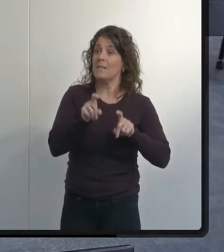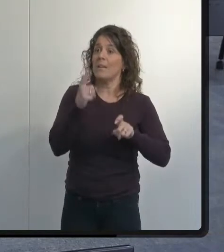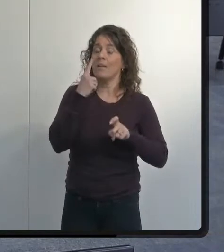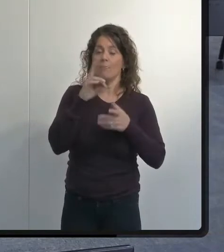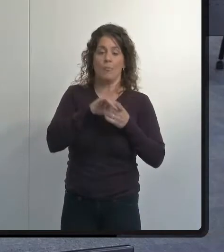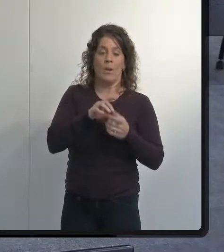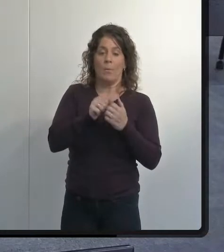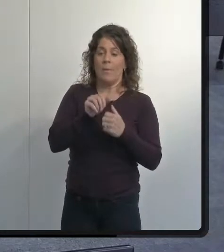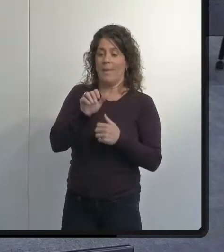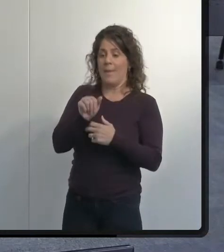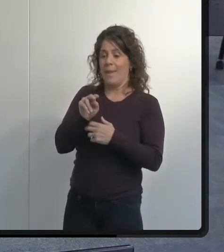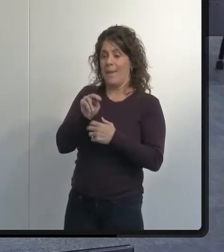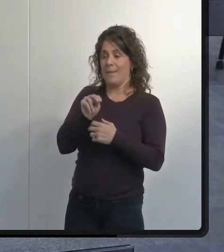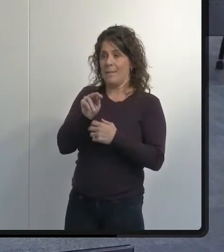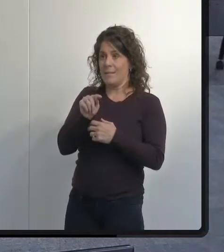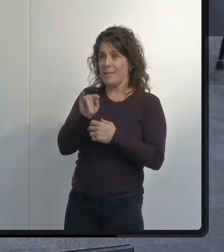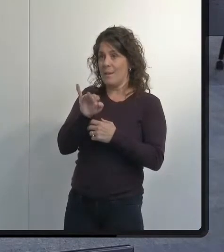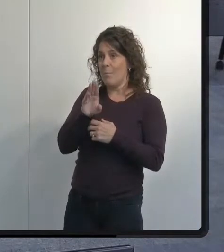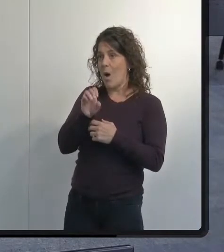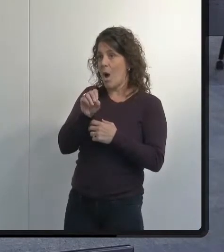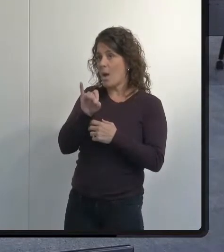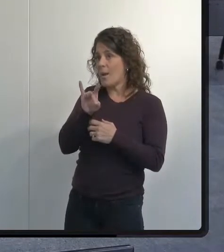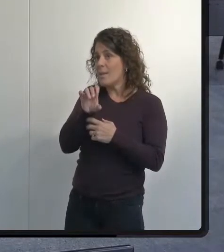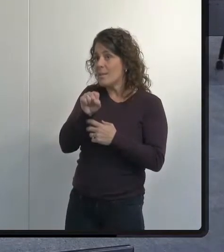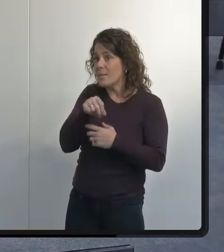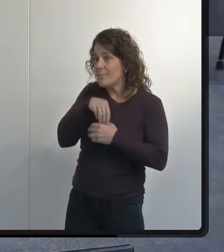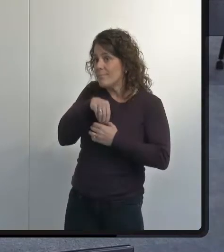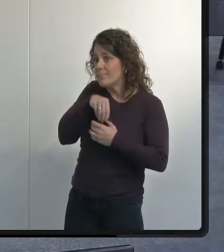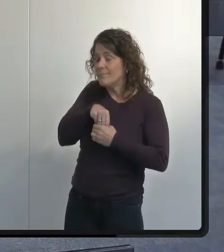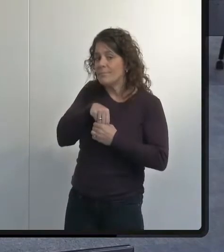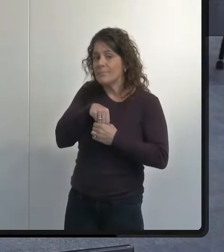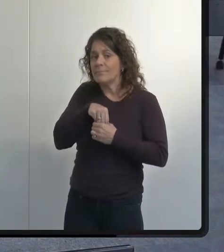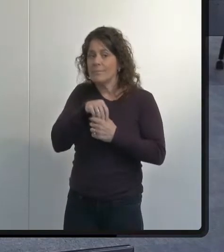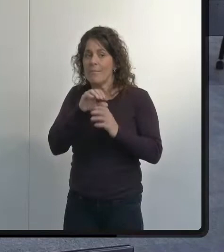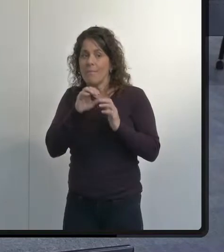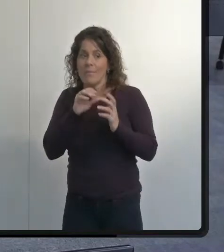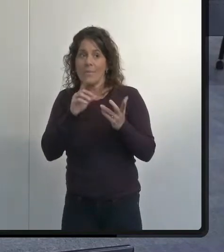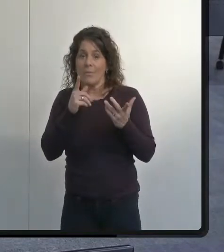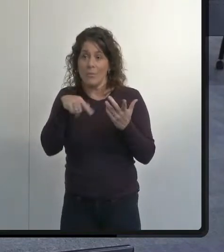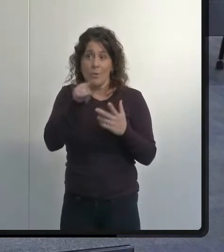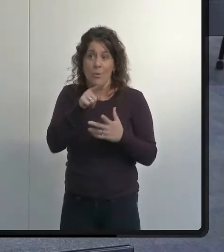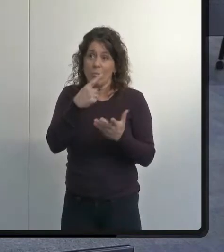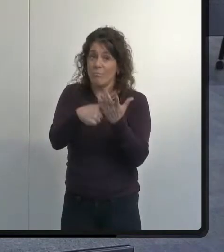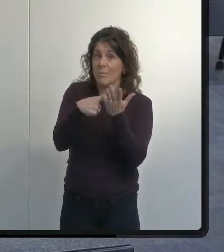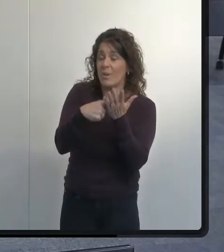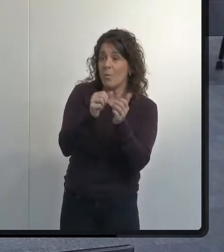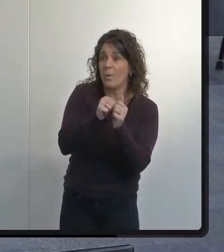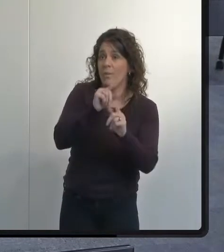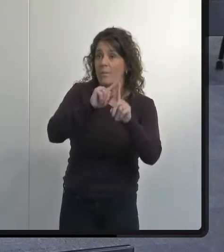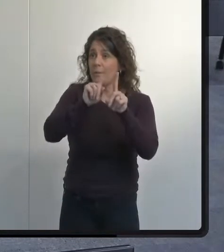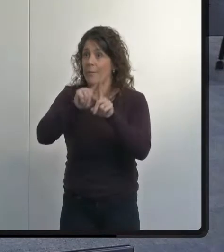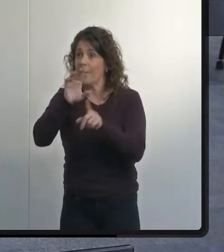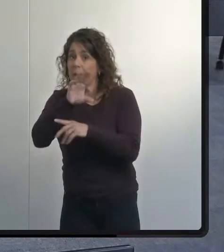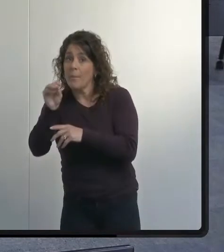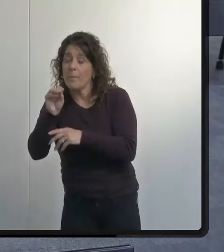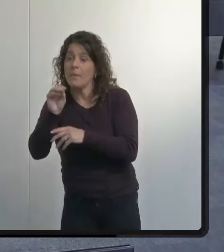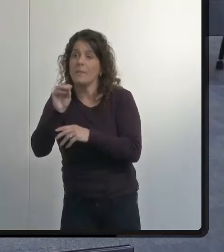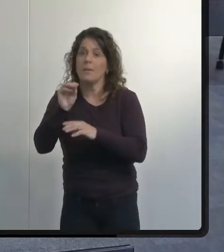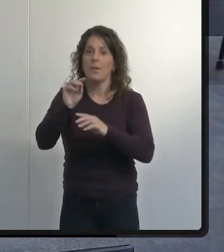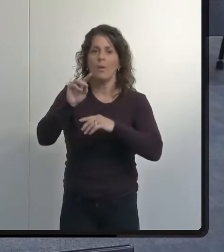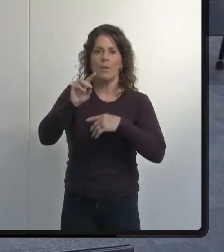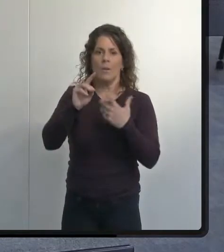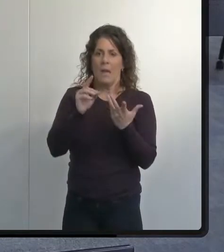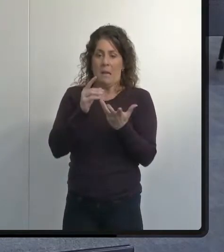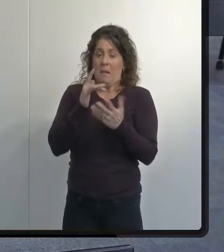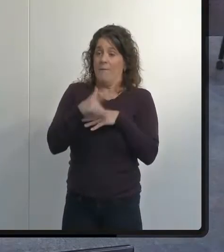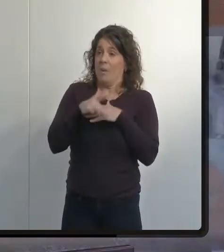What companies have you been talking with? And, how soon are they looking to get testing available here in Santa Barbara